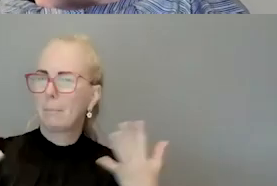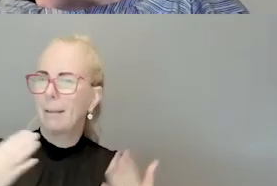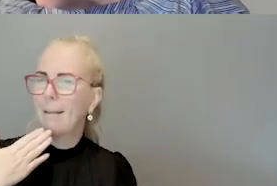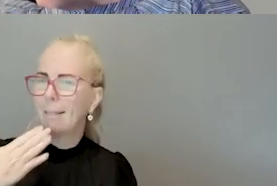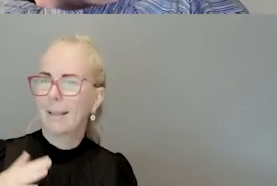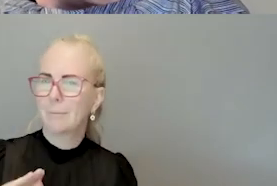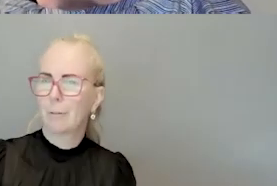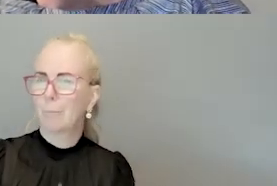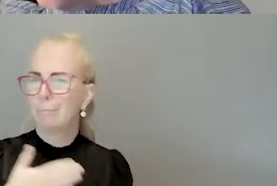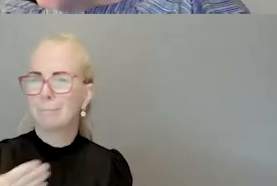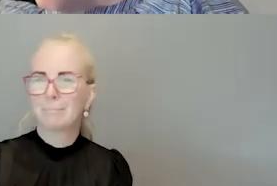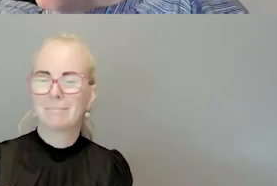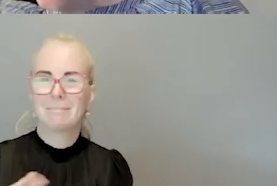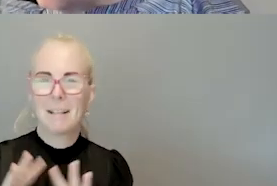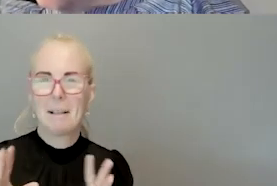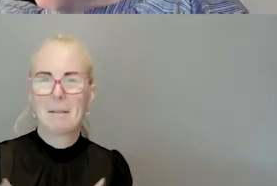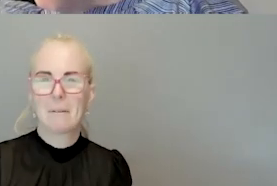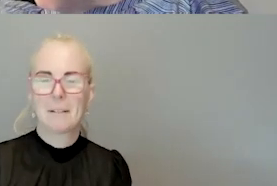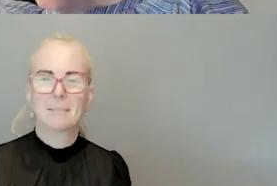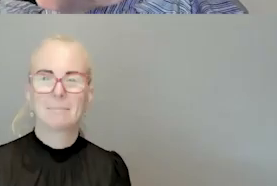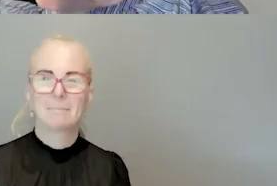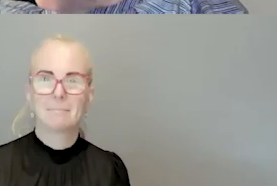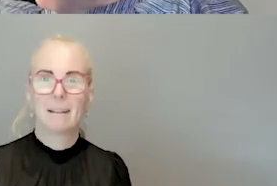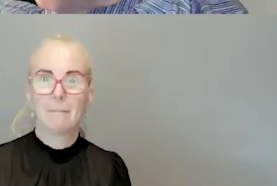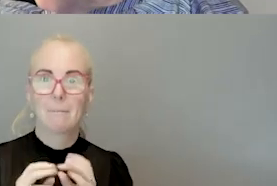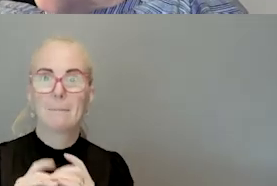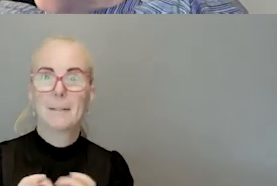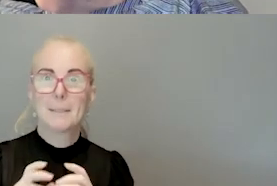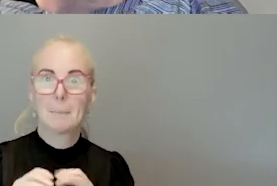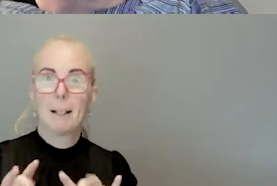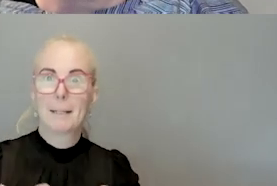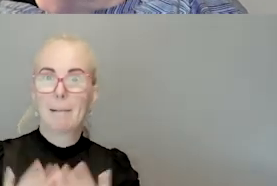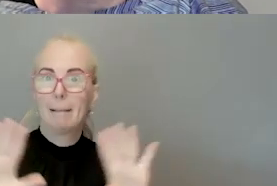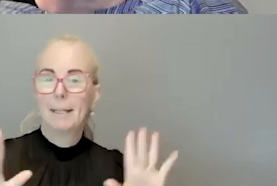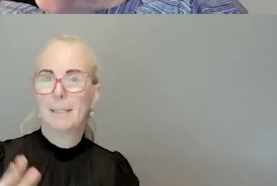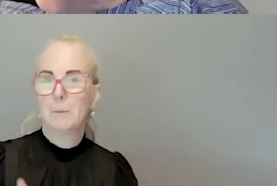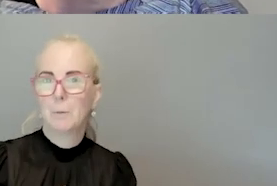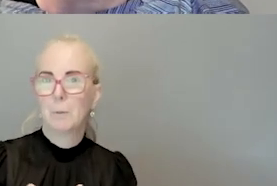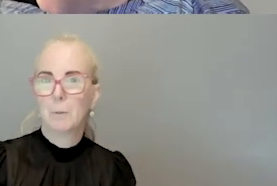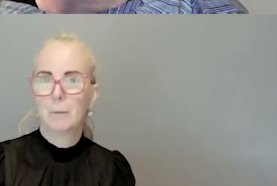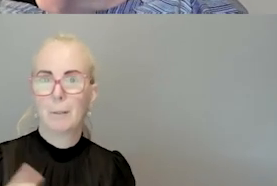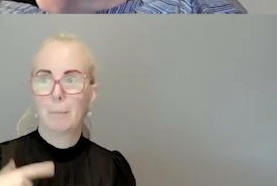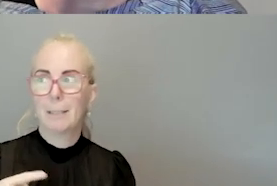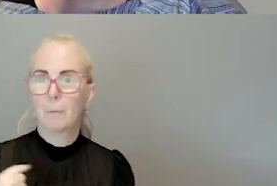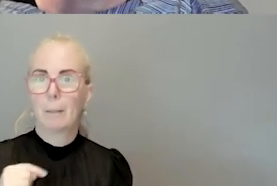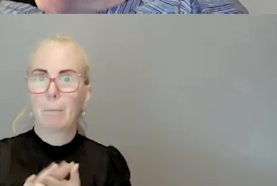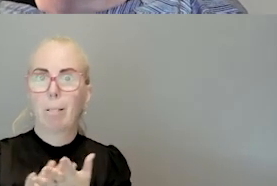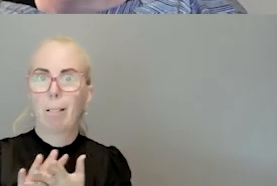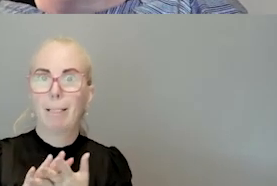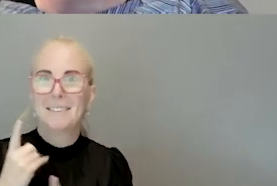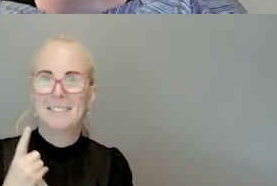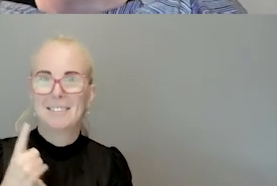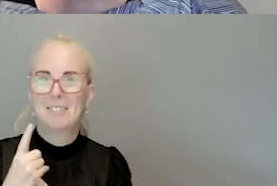translating and interpreting so quickly and finger spelling so clearly as we mumbled along and hopefully spoke